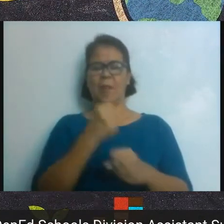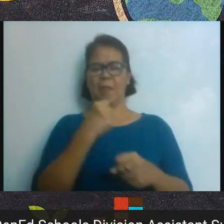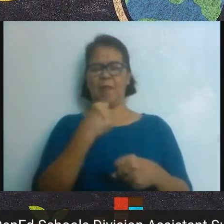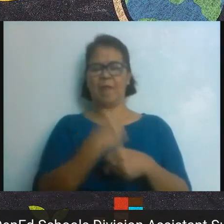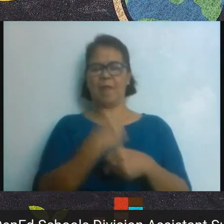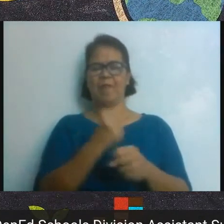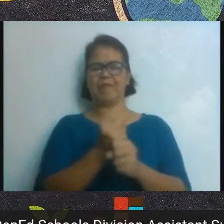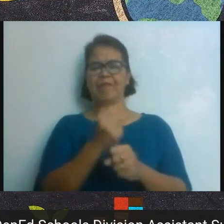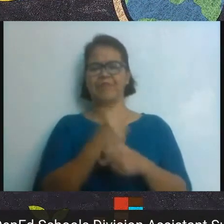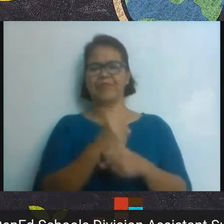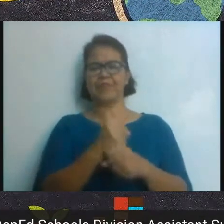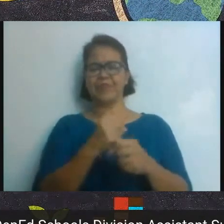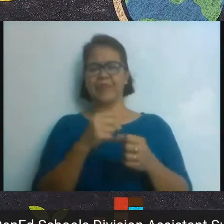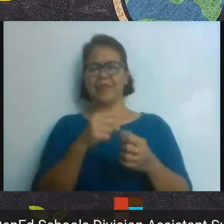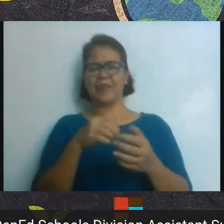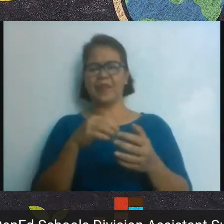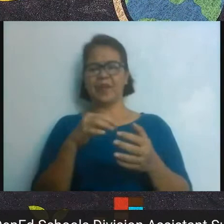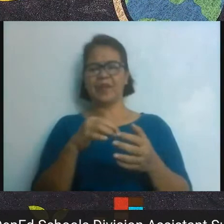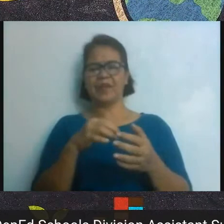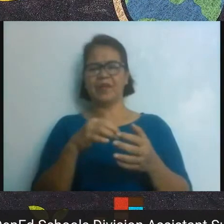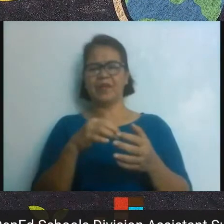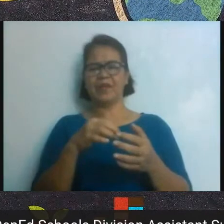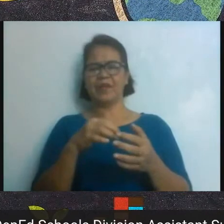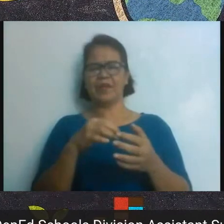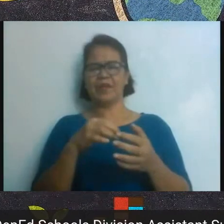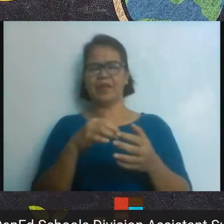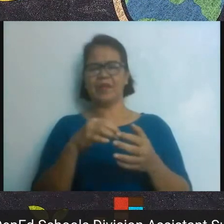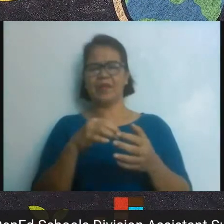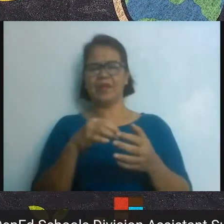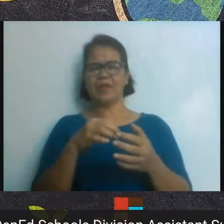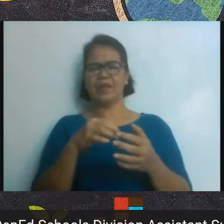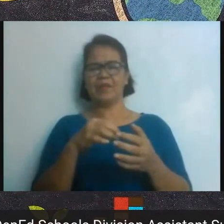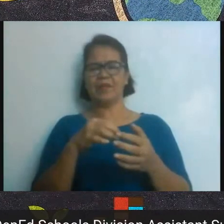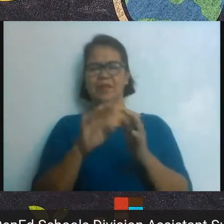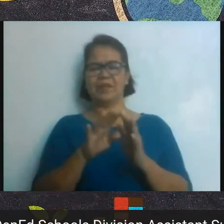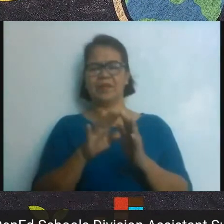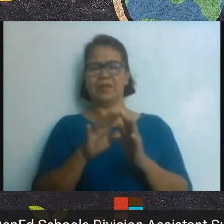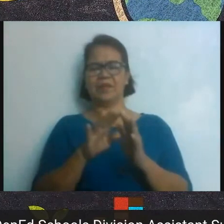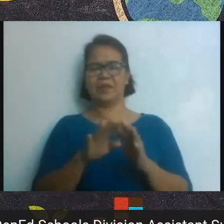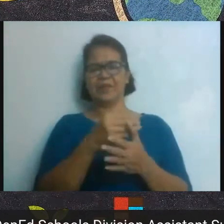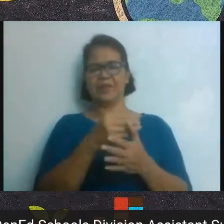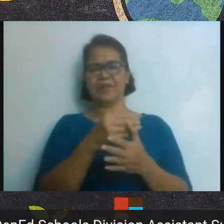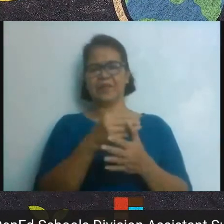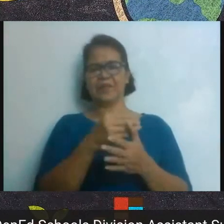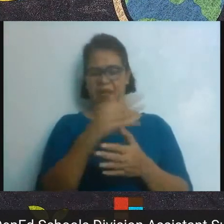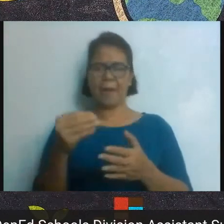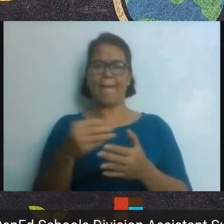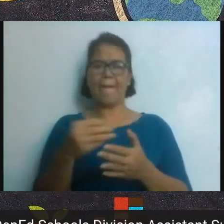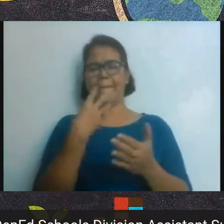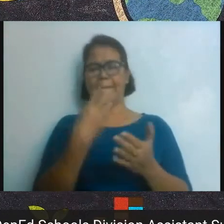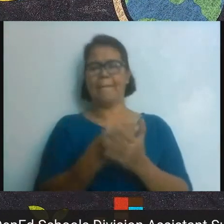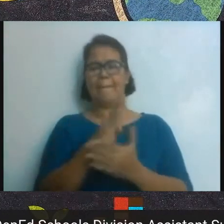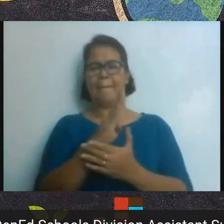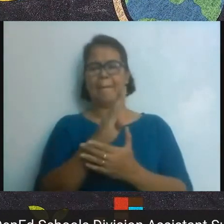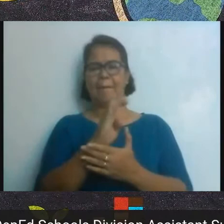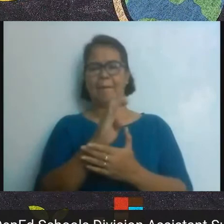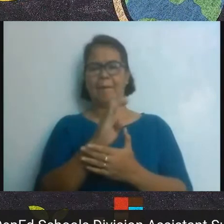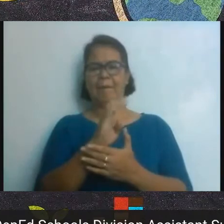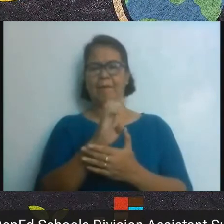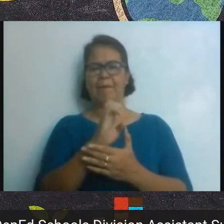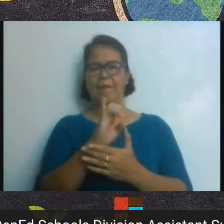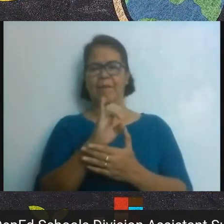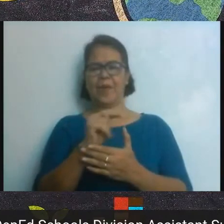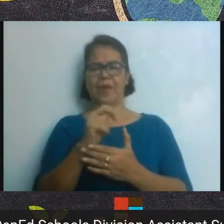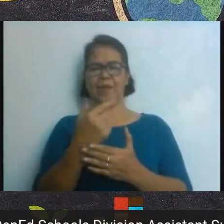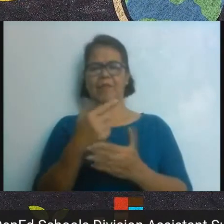on children's learning and well-being. This means having solid plans in place to ensure